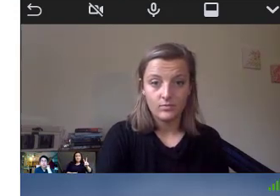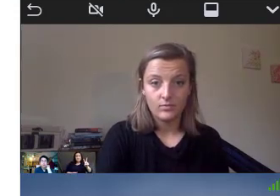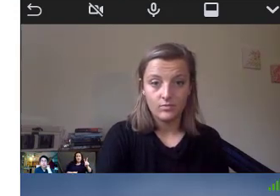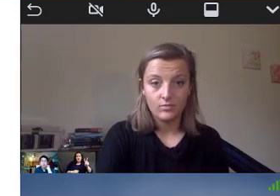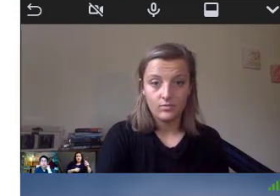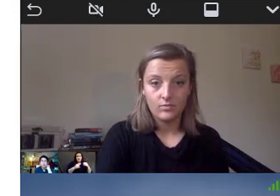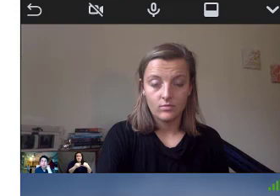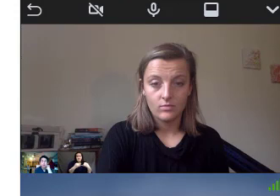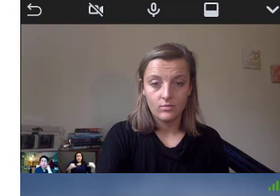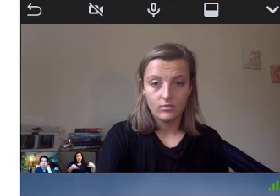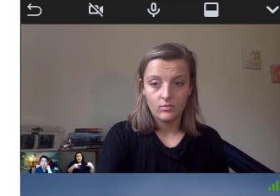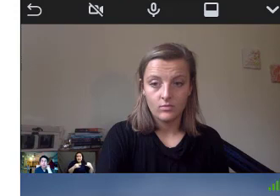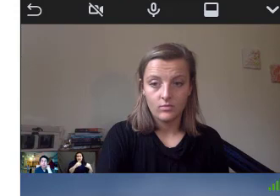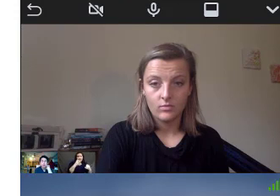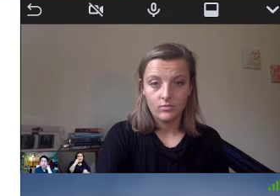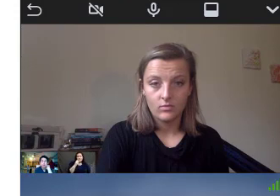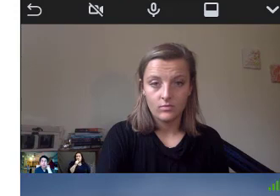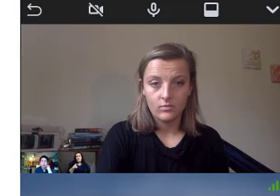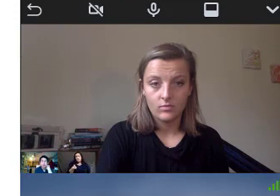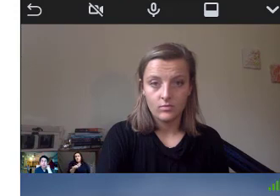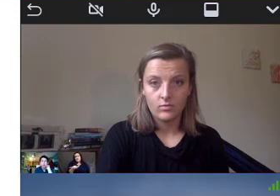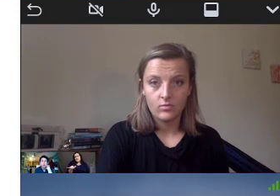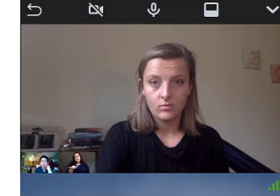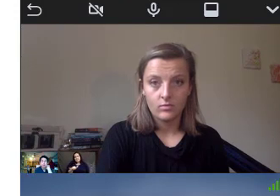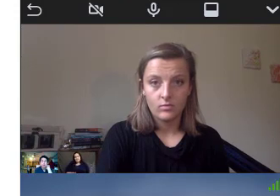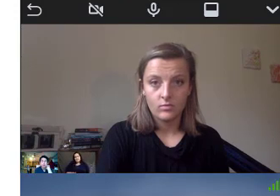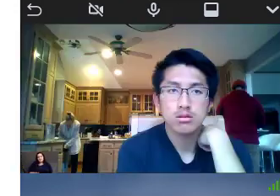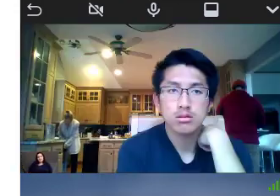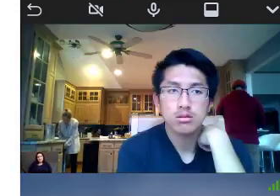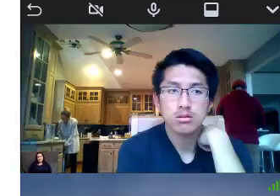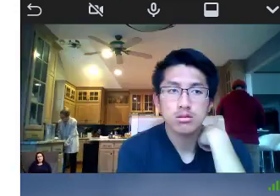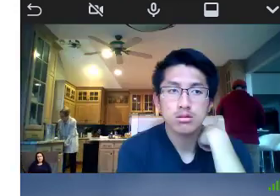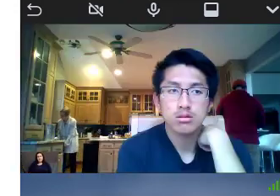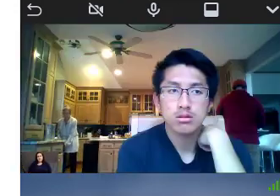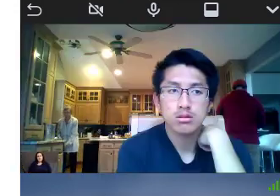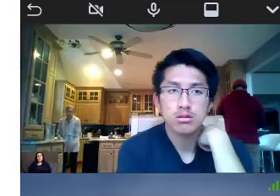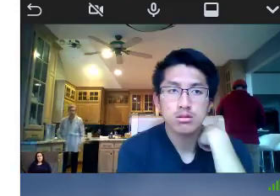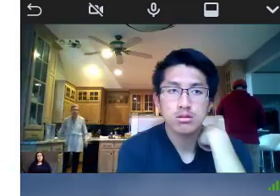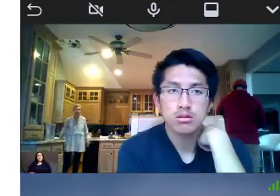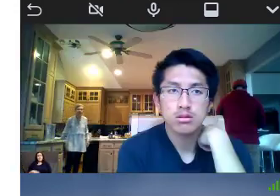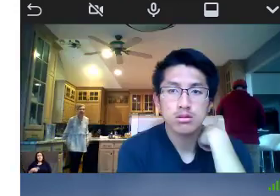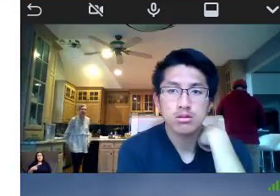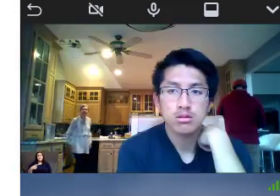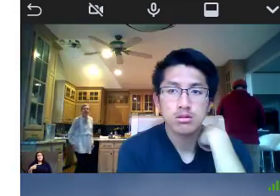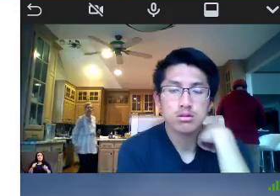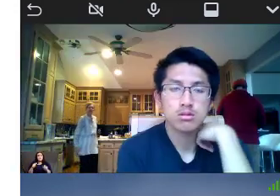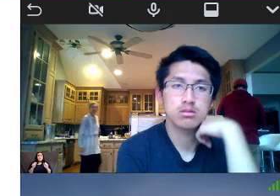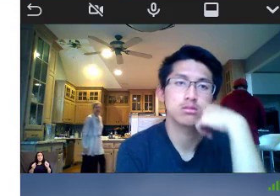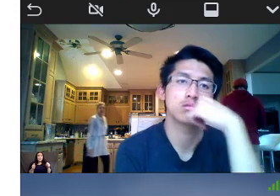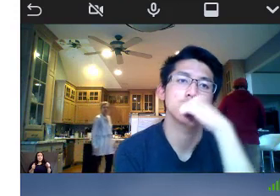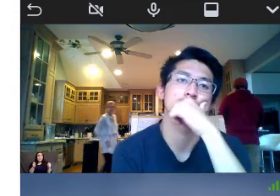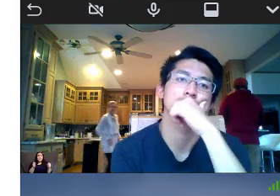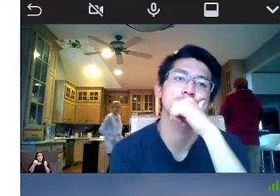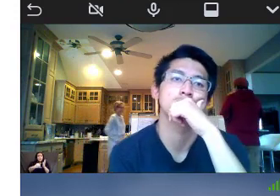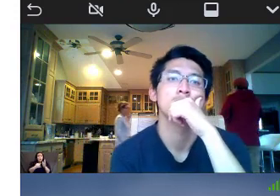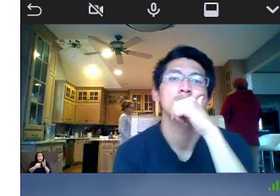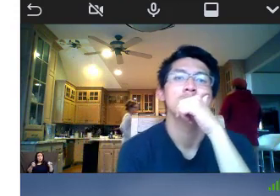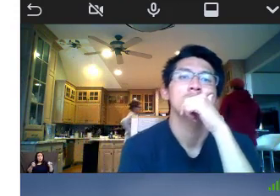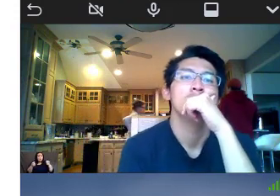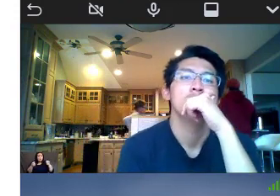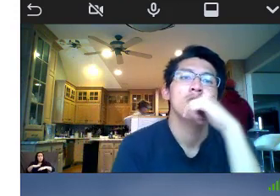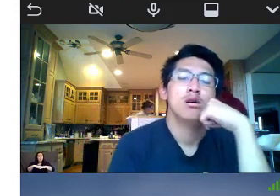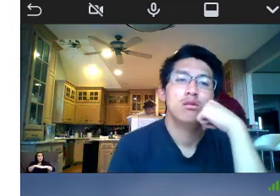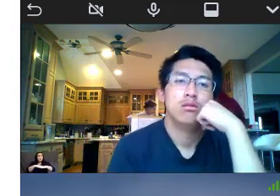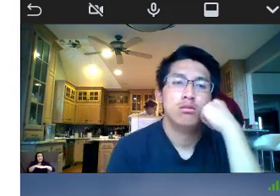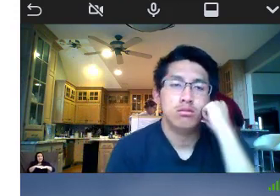So if we think about this, we can draw a control surface in this no-slip region. So our control